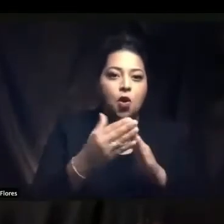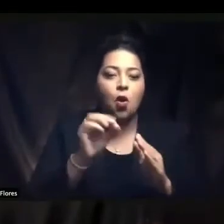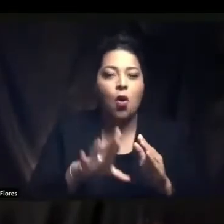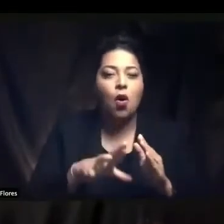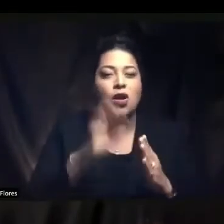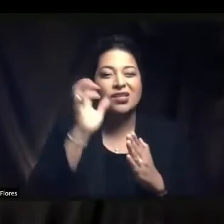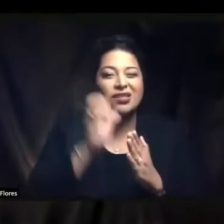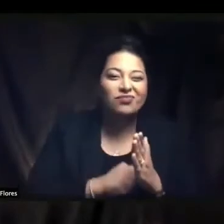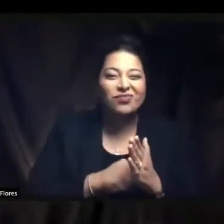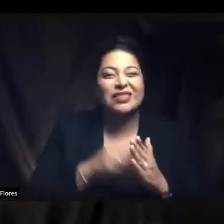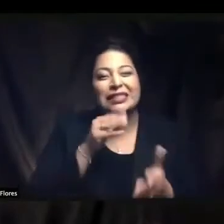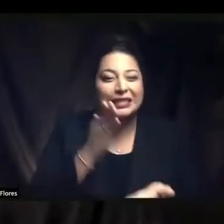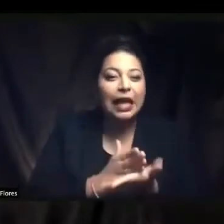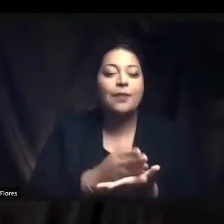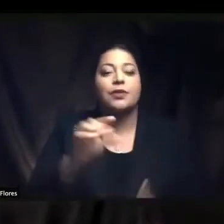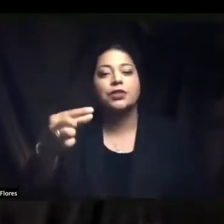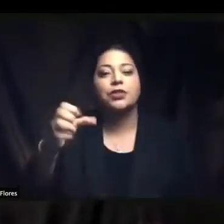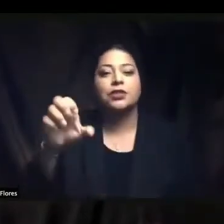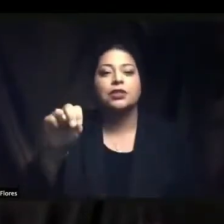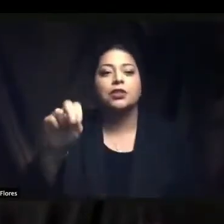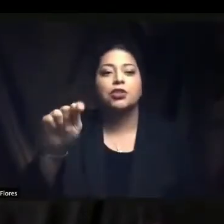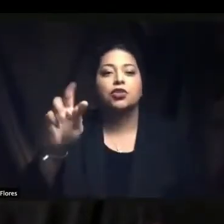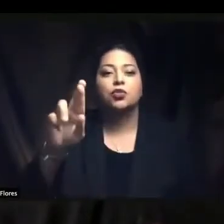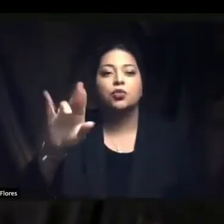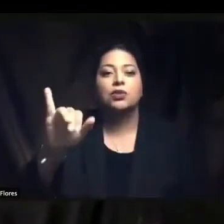create gentrification.